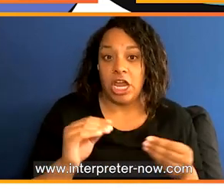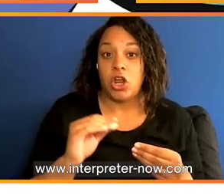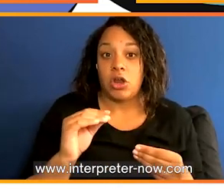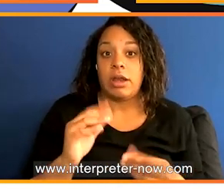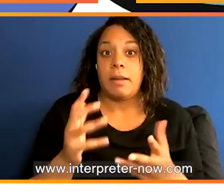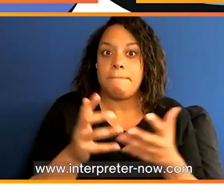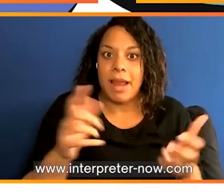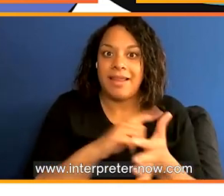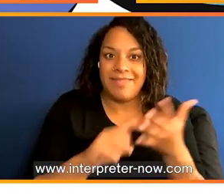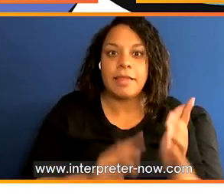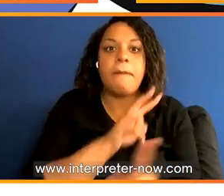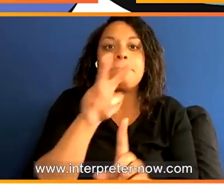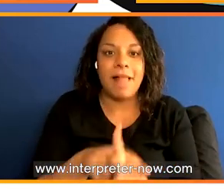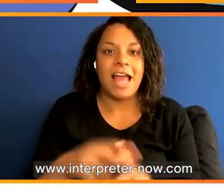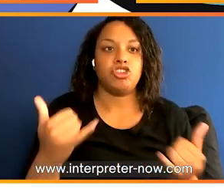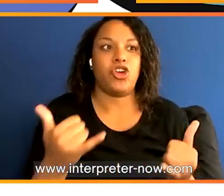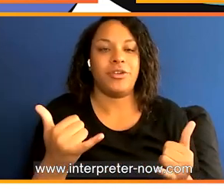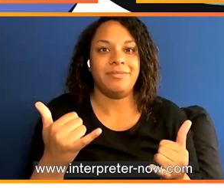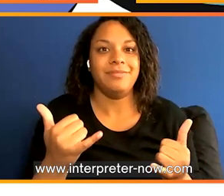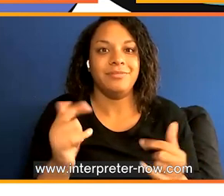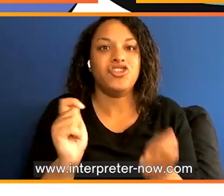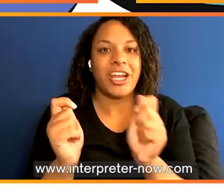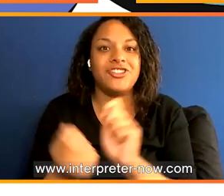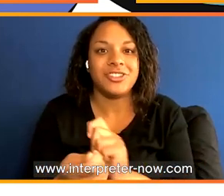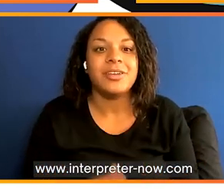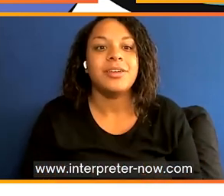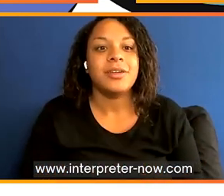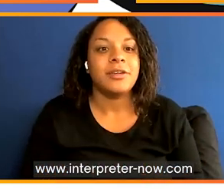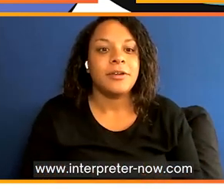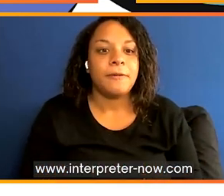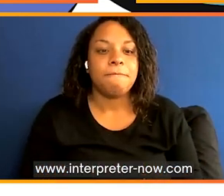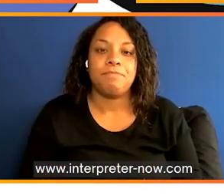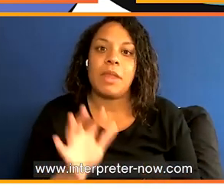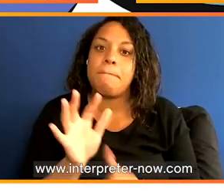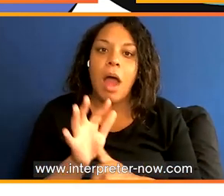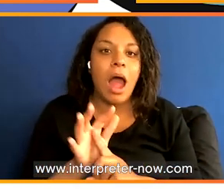Yeah, I think it's interesting because a lot of what I shared really does apply to